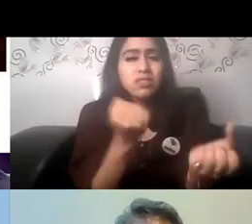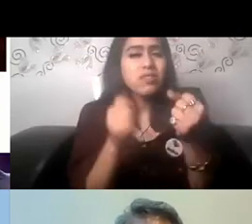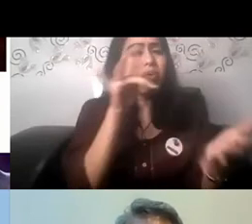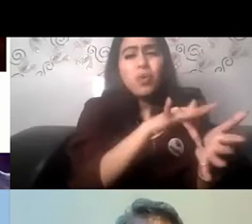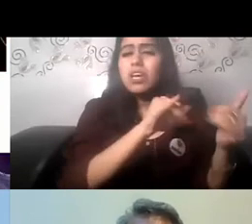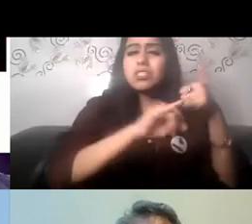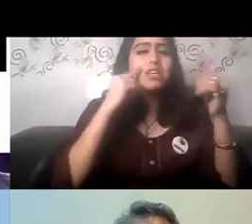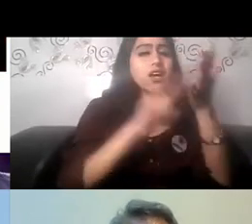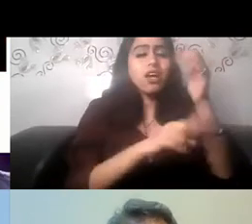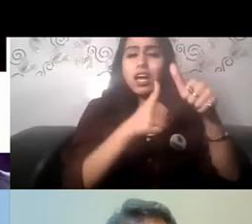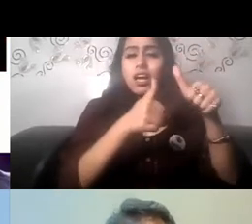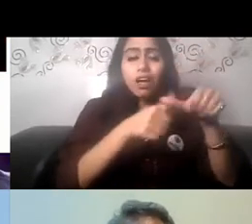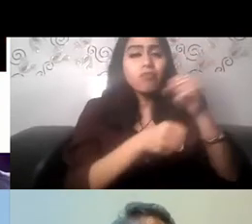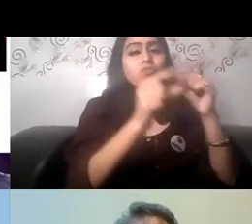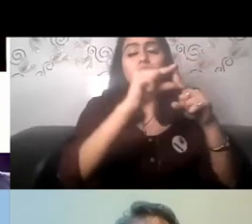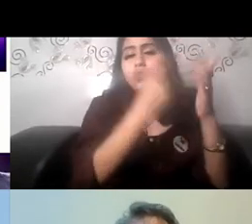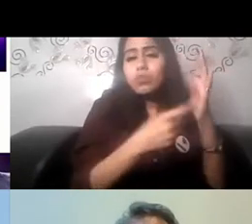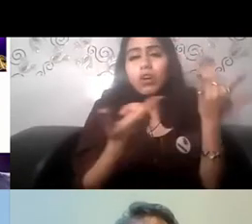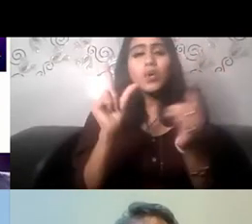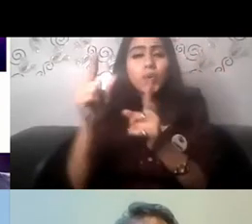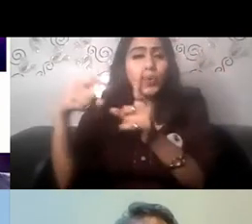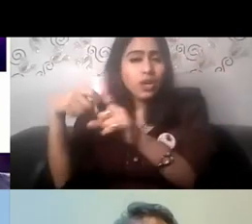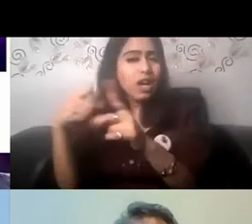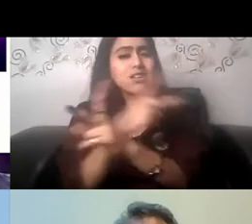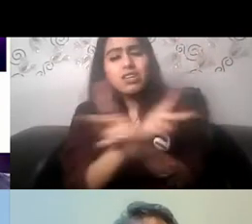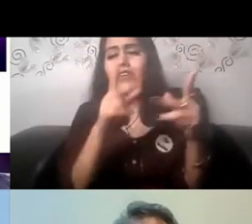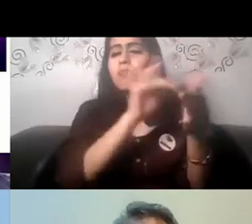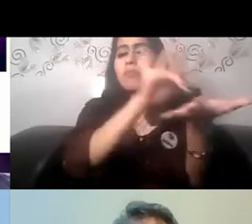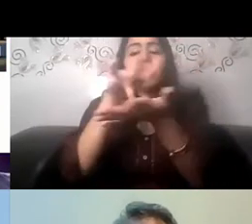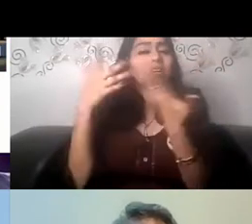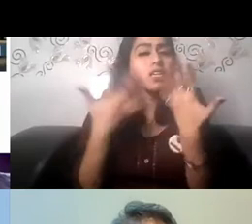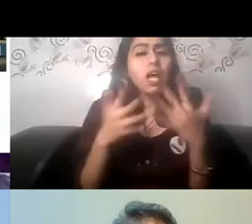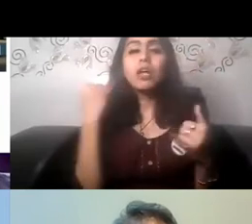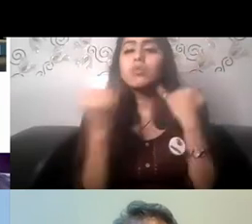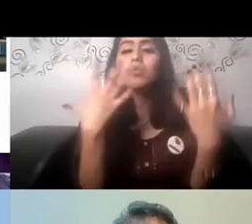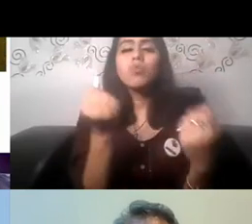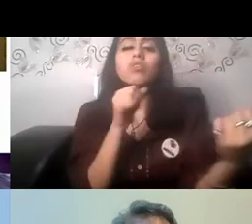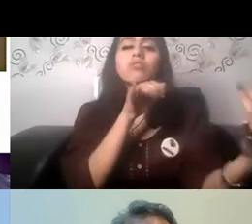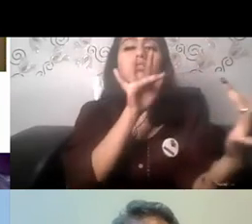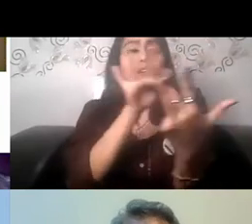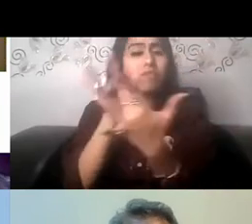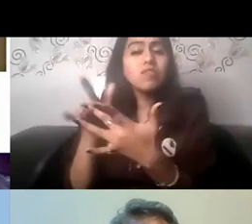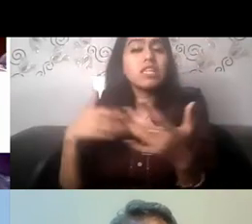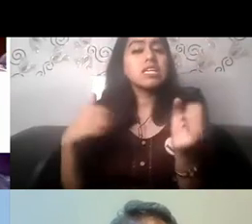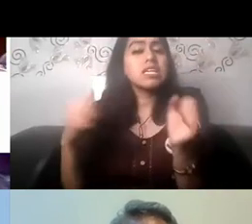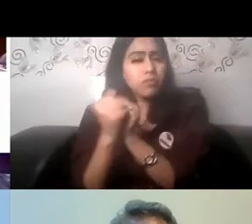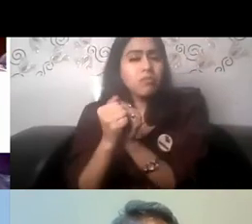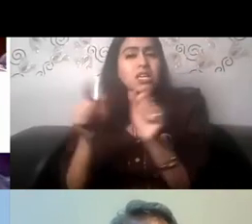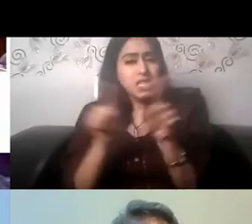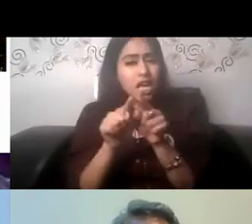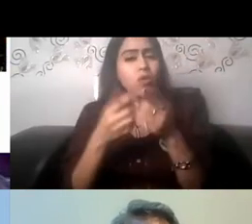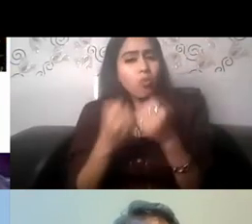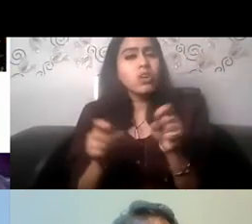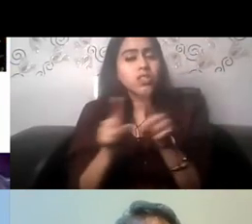in UK. But I would love to work along with Mr. Devashish Majumdar, to take this forward in Singapore. I